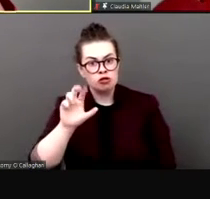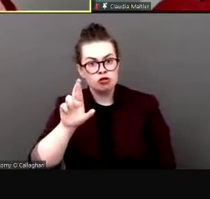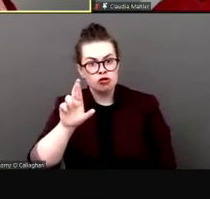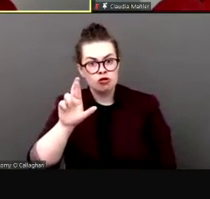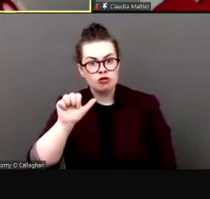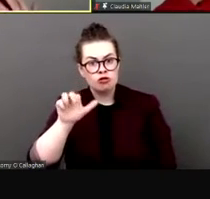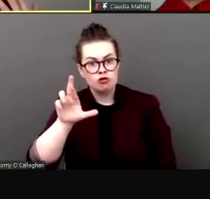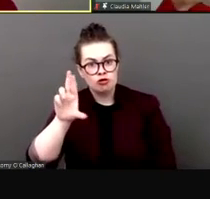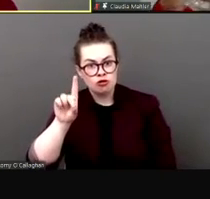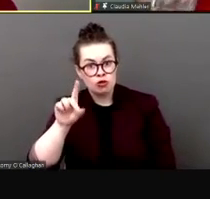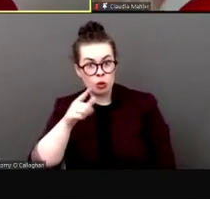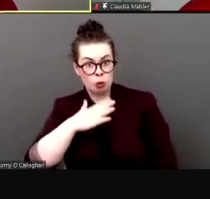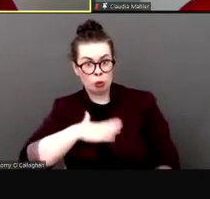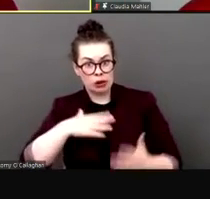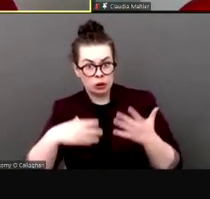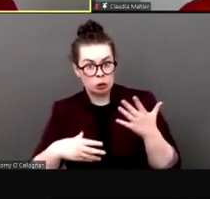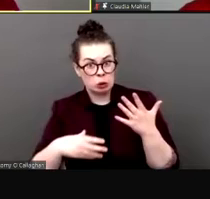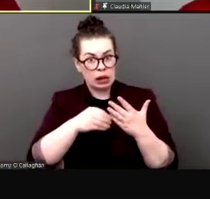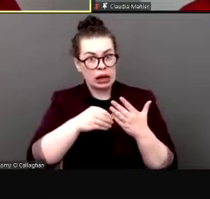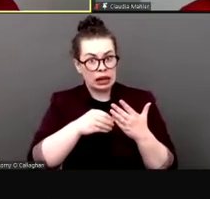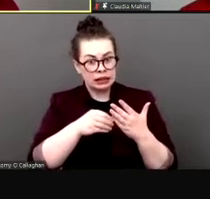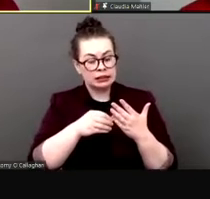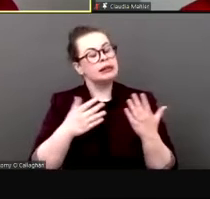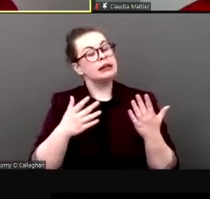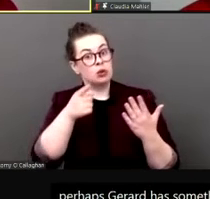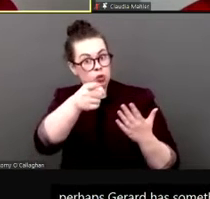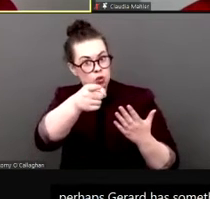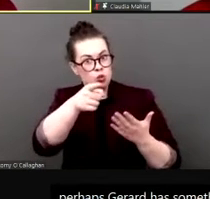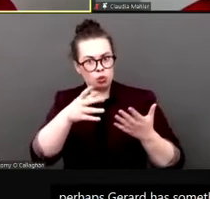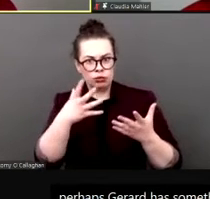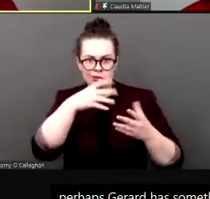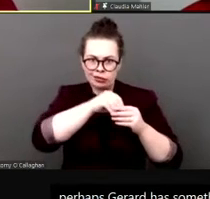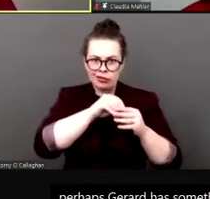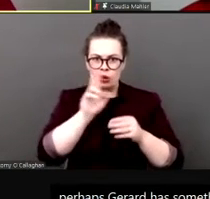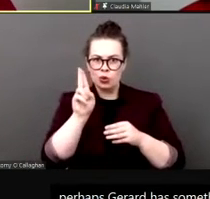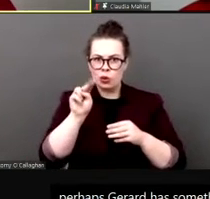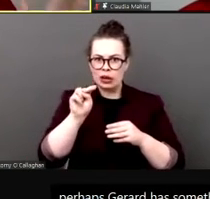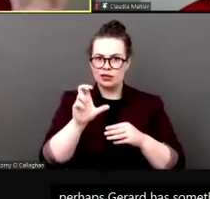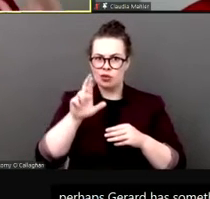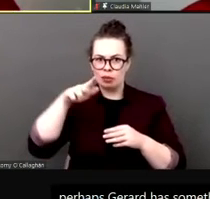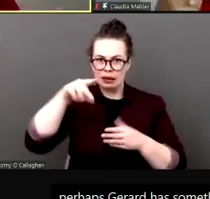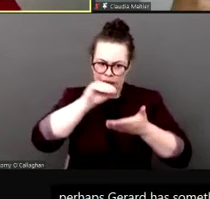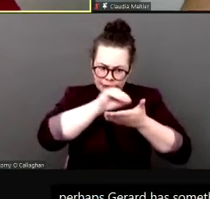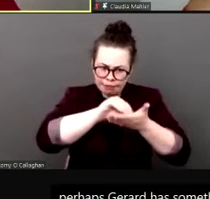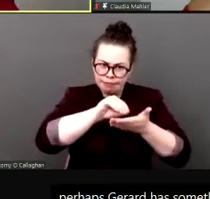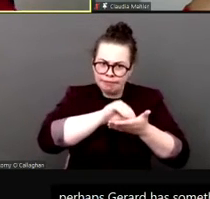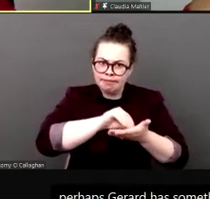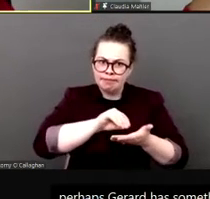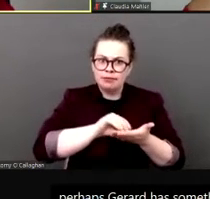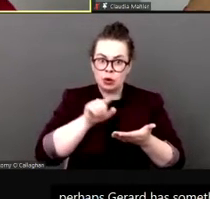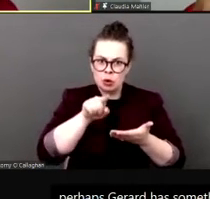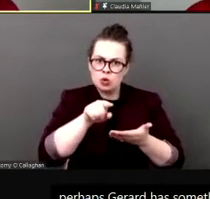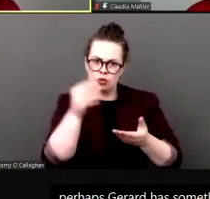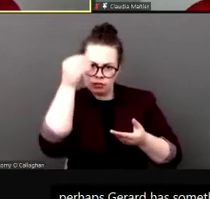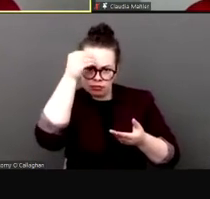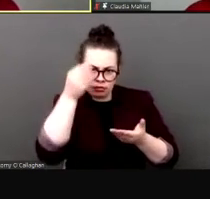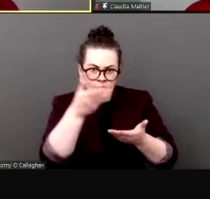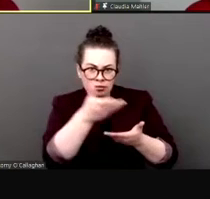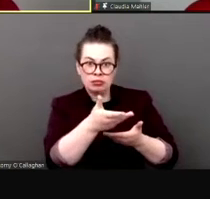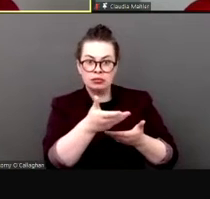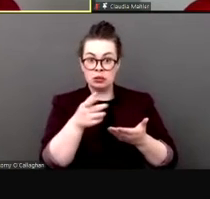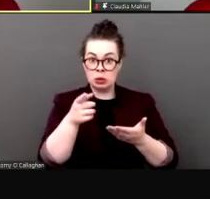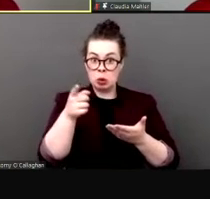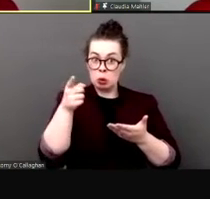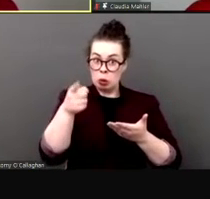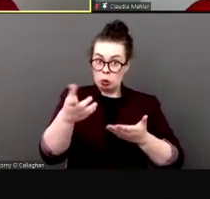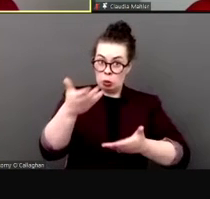perhaps responded when you were drafting the CRPD in claims that, you know, the system is already sufficient